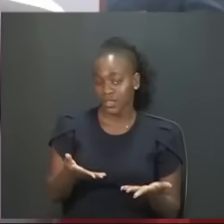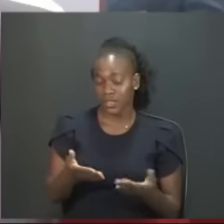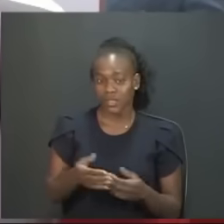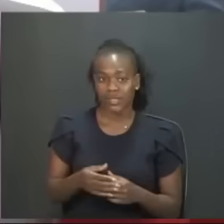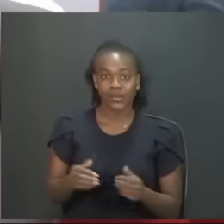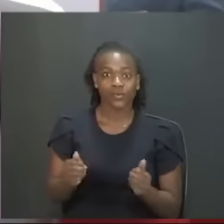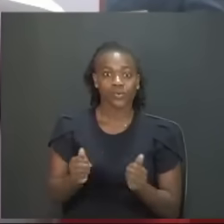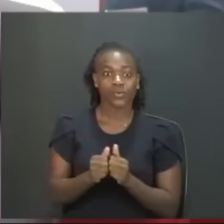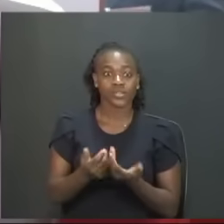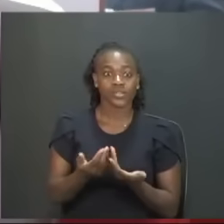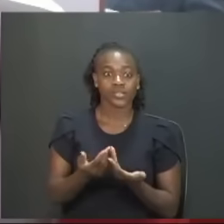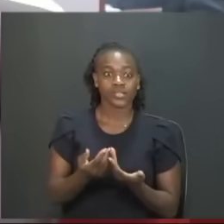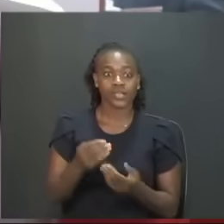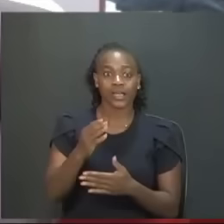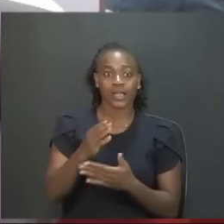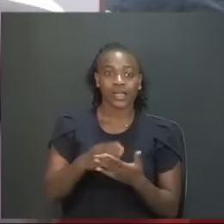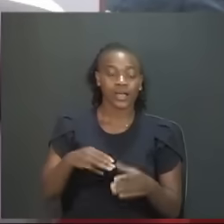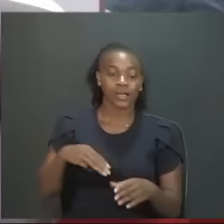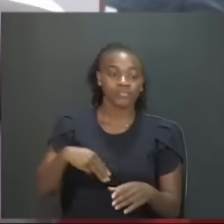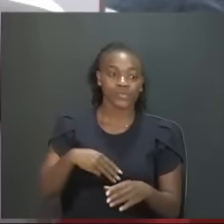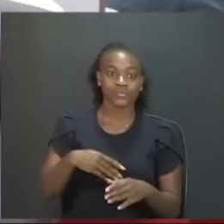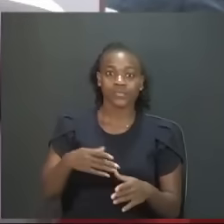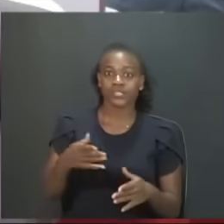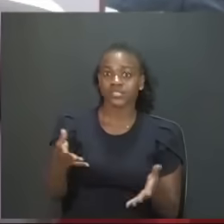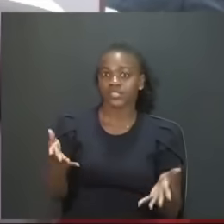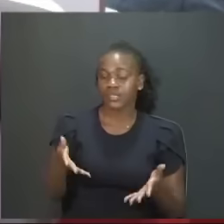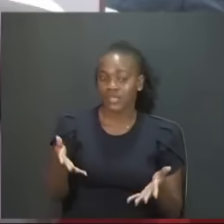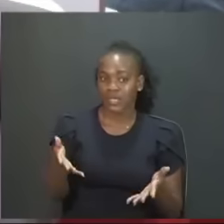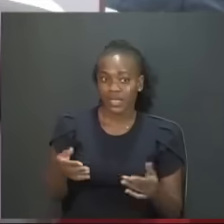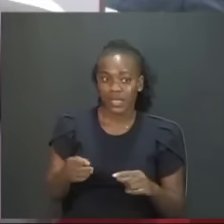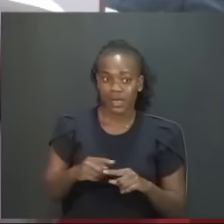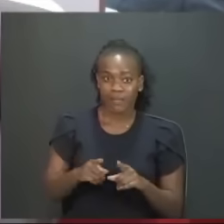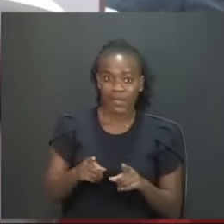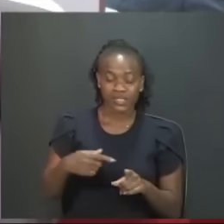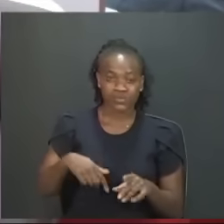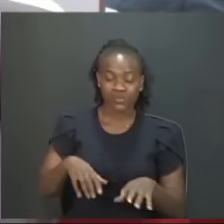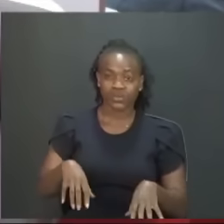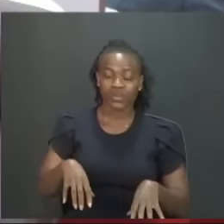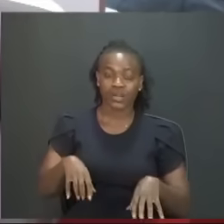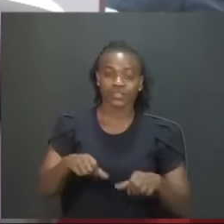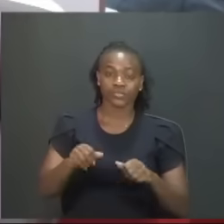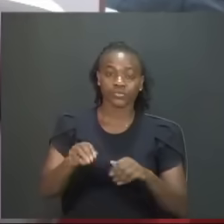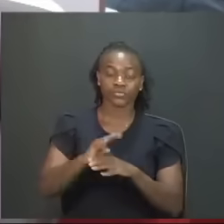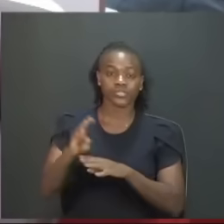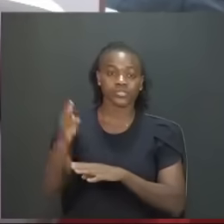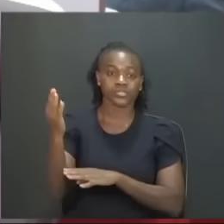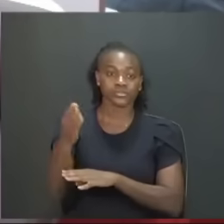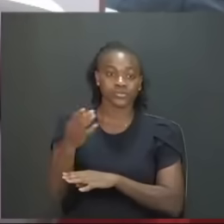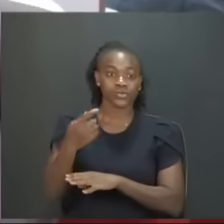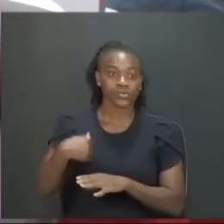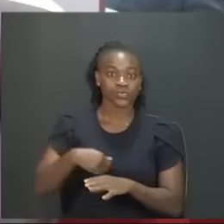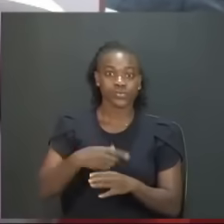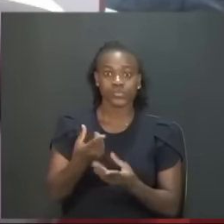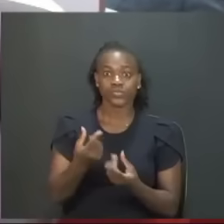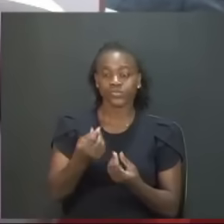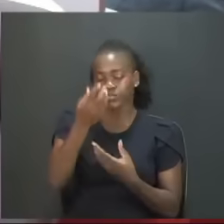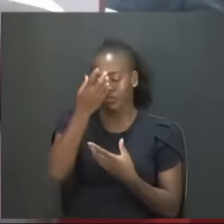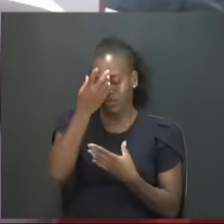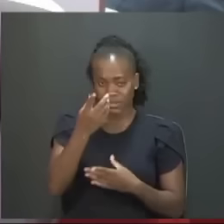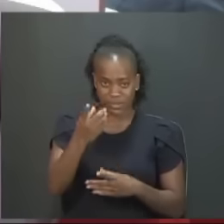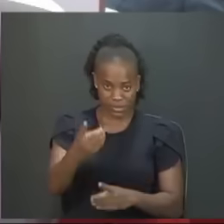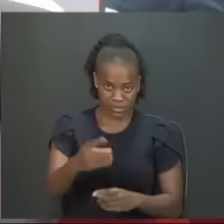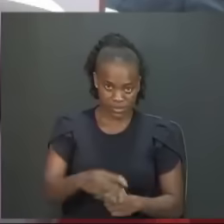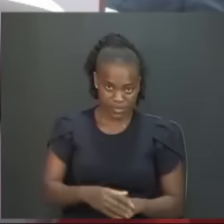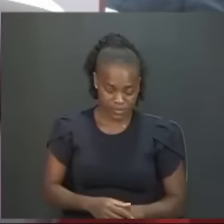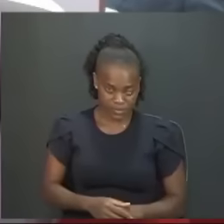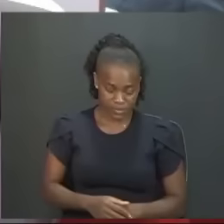at least half of the members of Parliament present. Mr. Speaker, for us to adopt this business statement, we are going to take a decision. And to take that